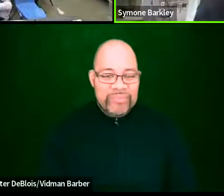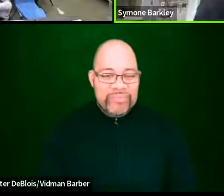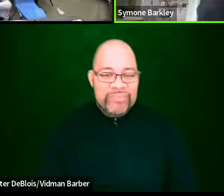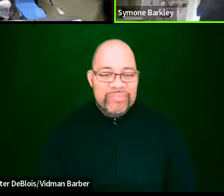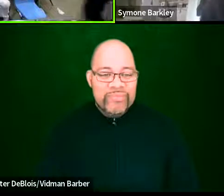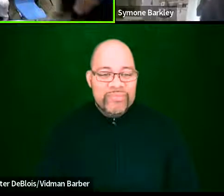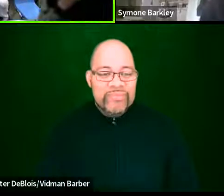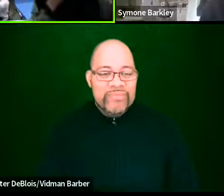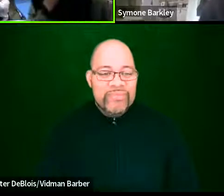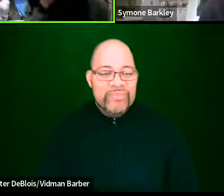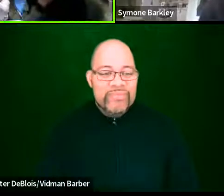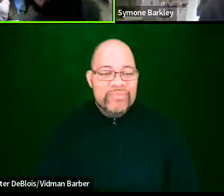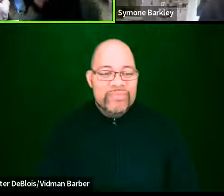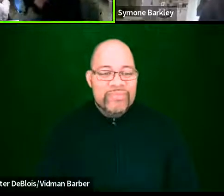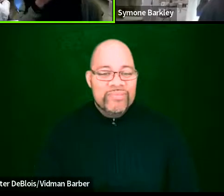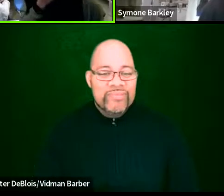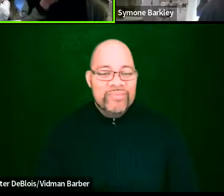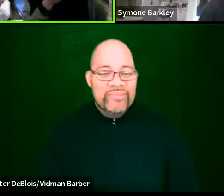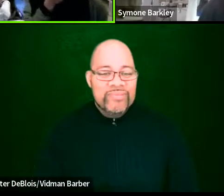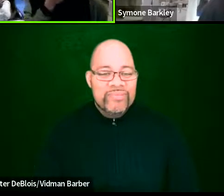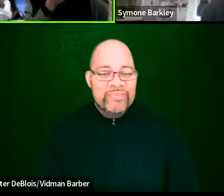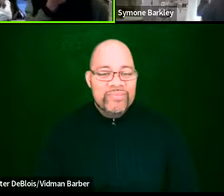Miss,